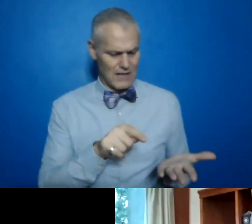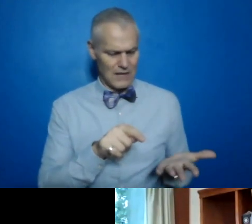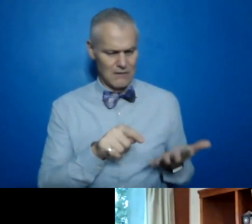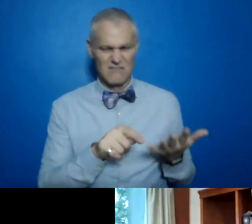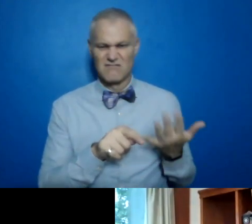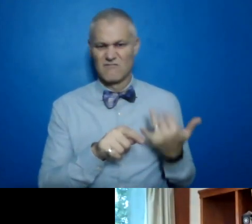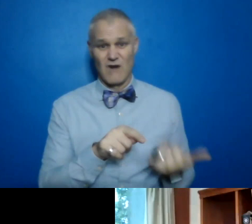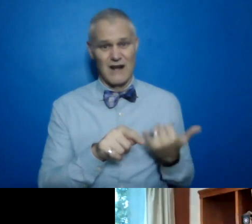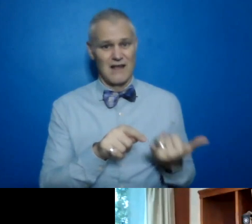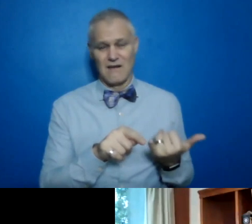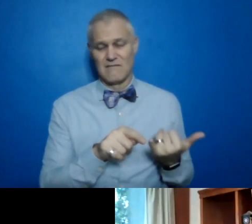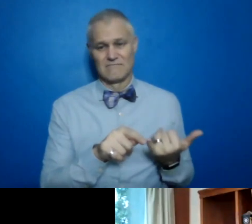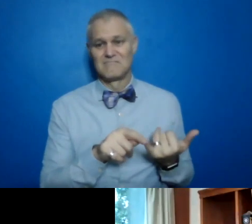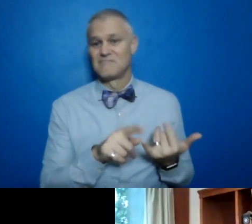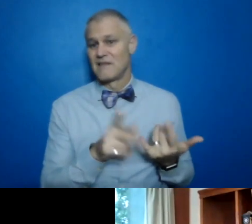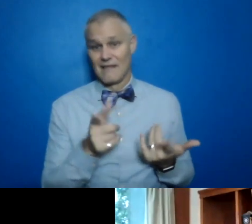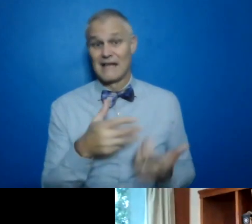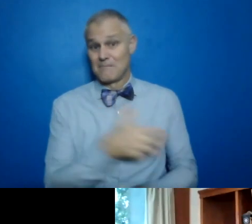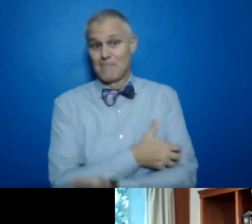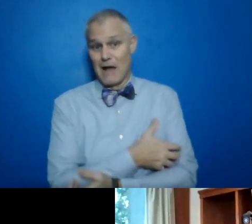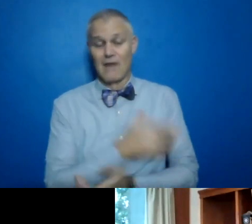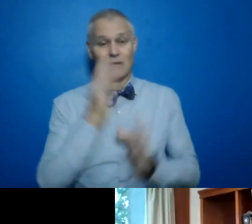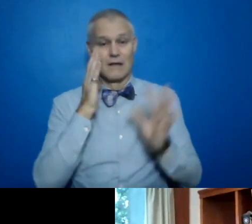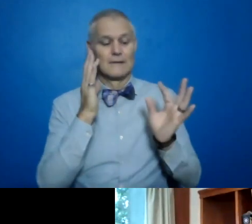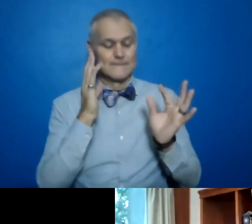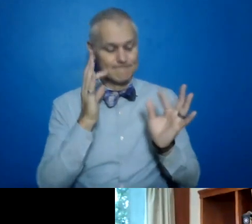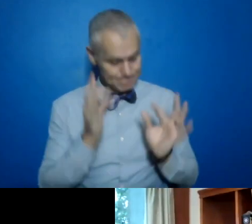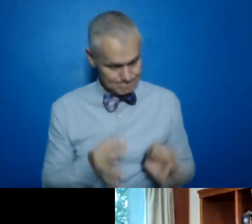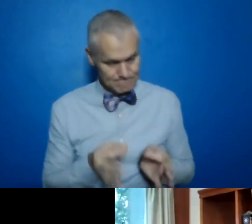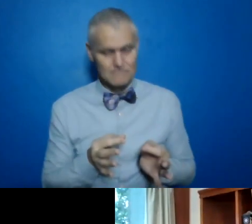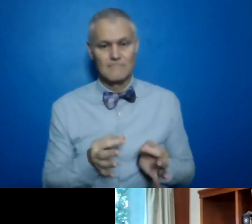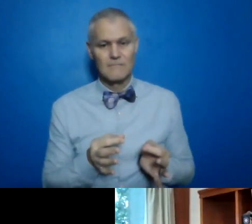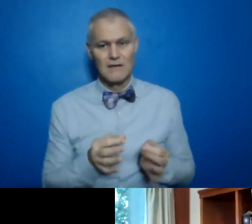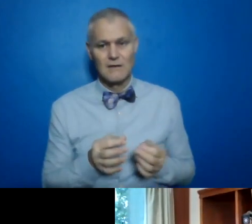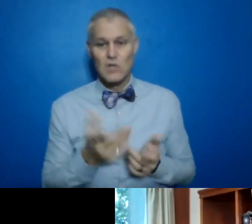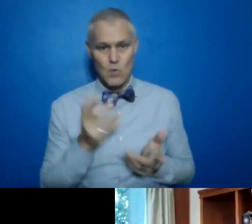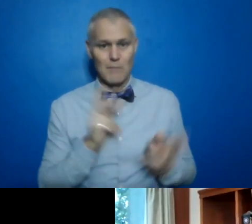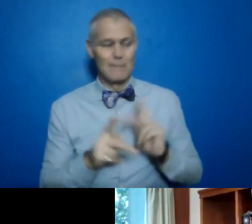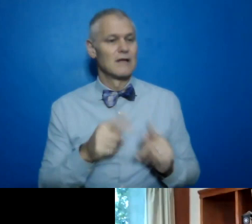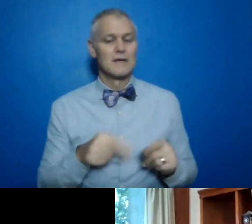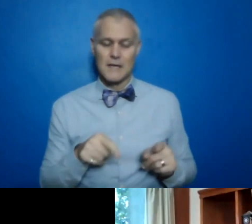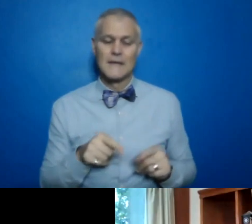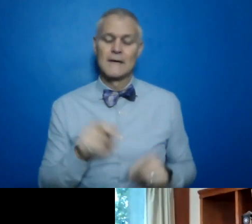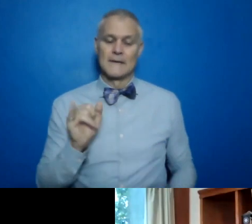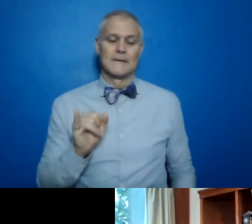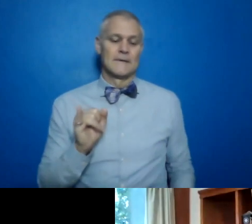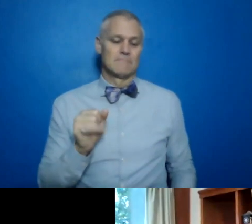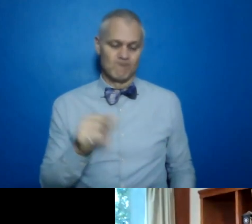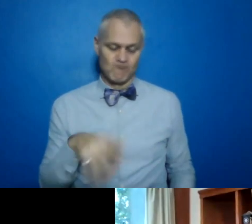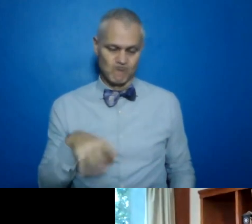this moment. That's really a powerful decision to make. And you want people to live with that and allow for that.